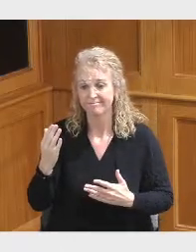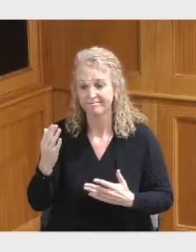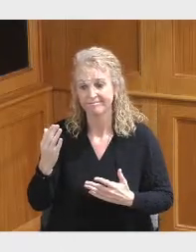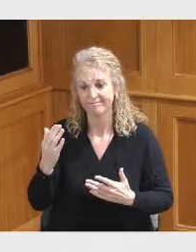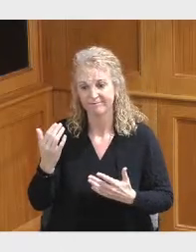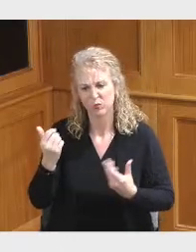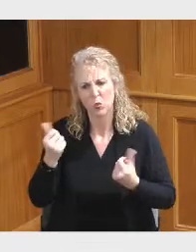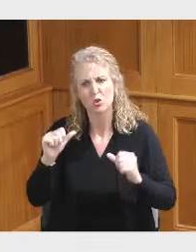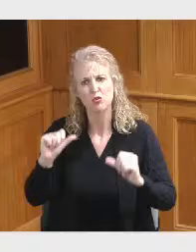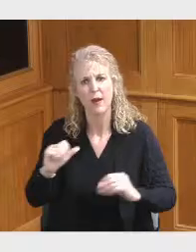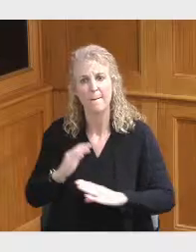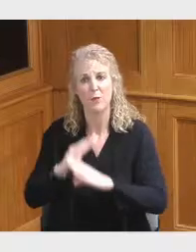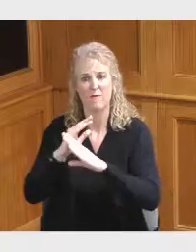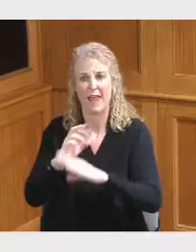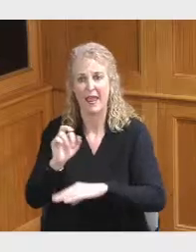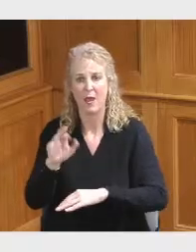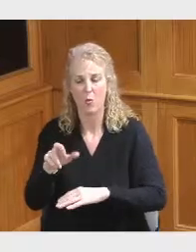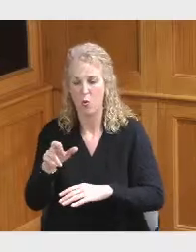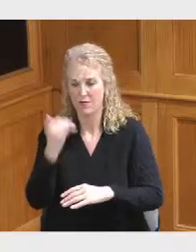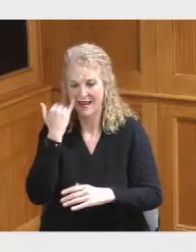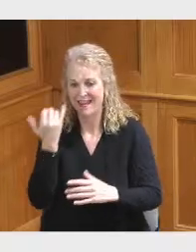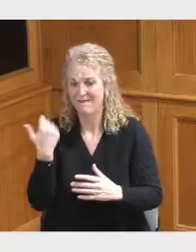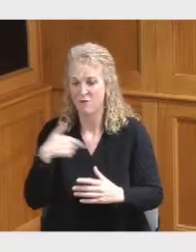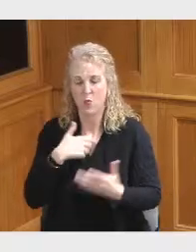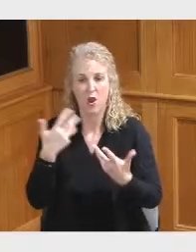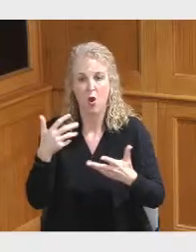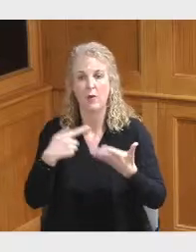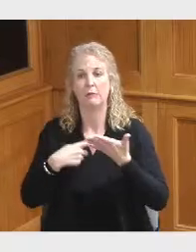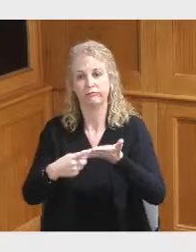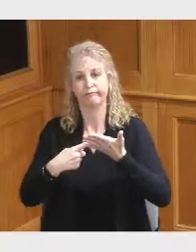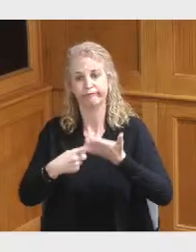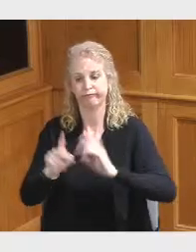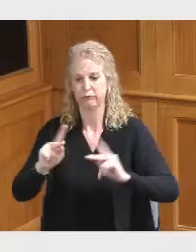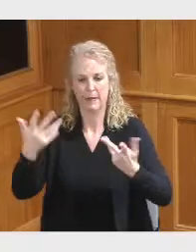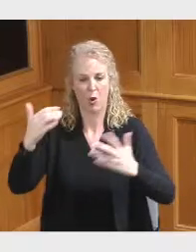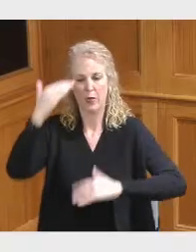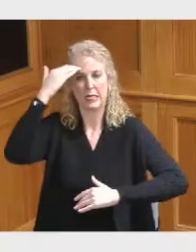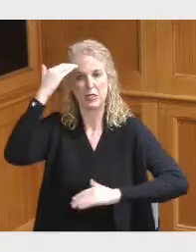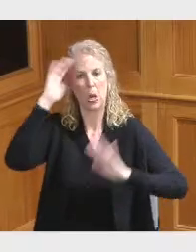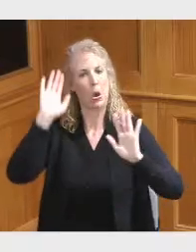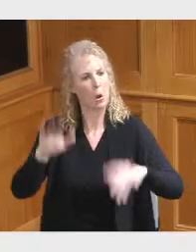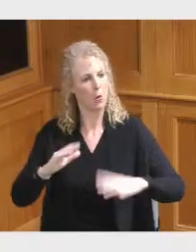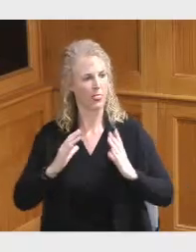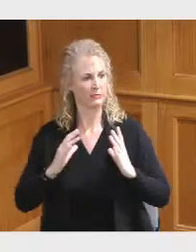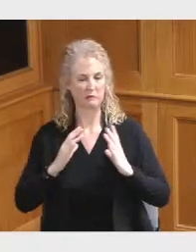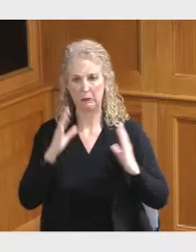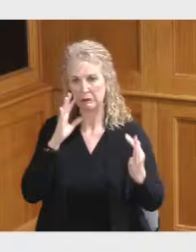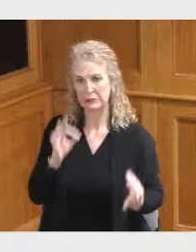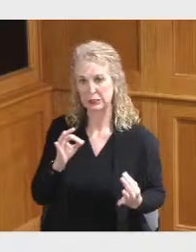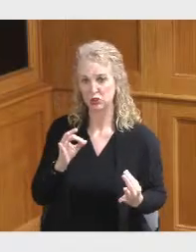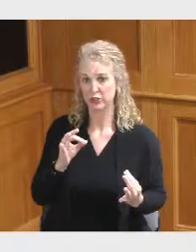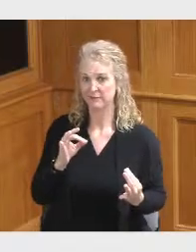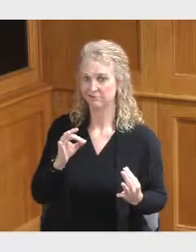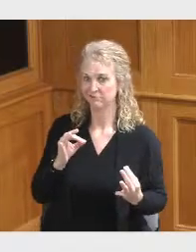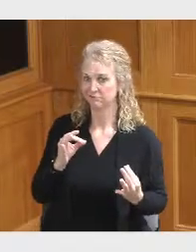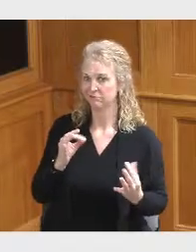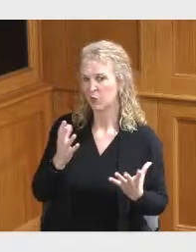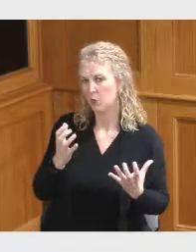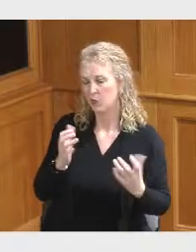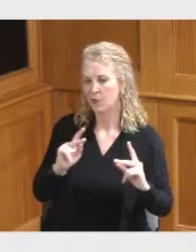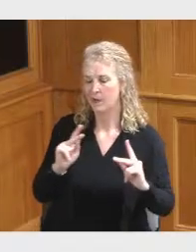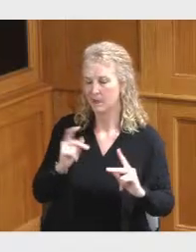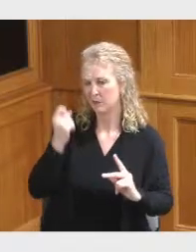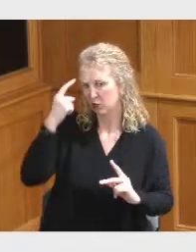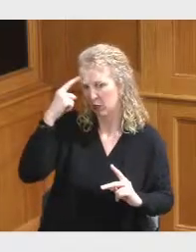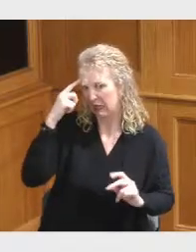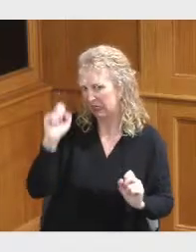circumvented when we make it a publicly acceptable decision. And on behalf of UC Health and our patients, we want